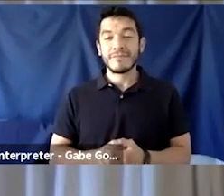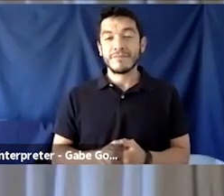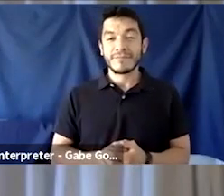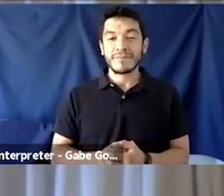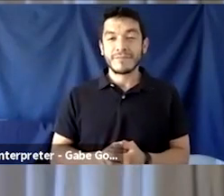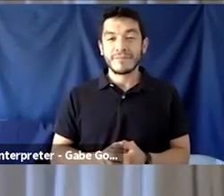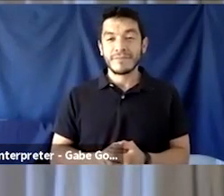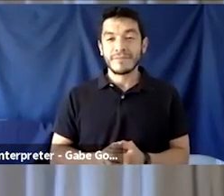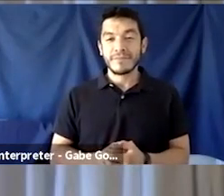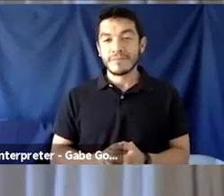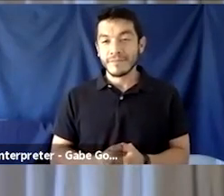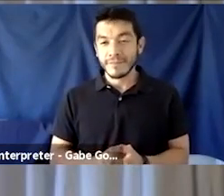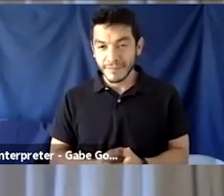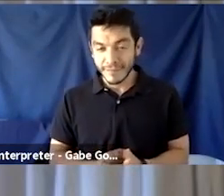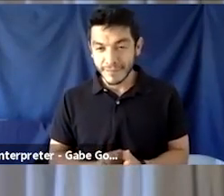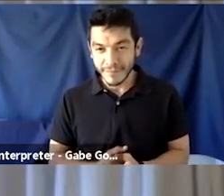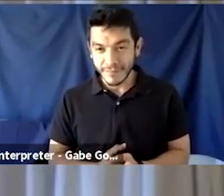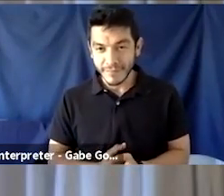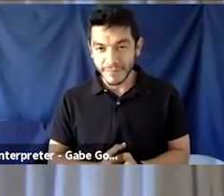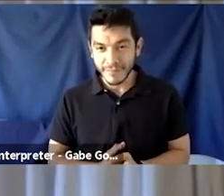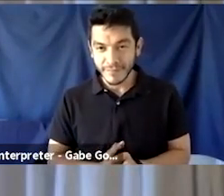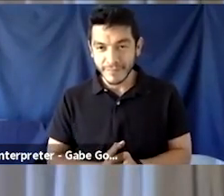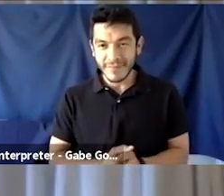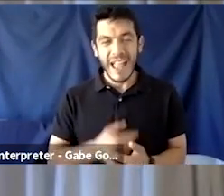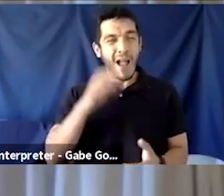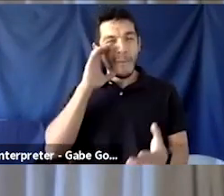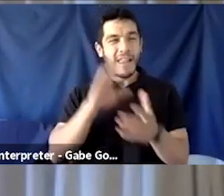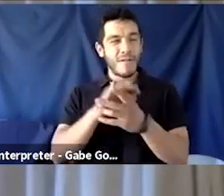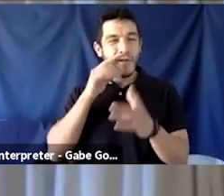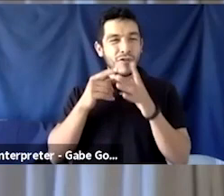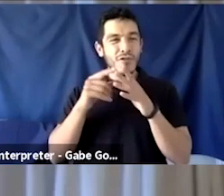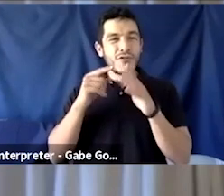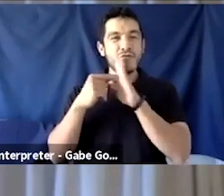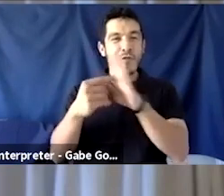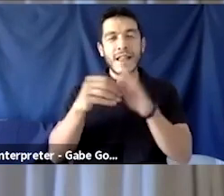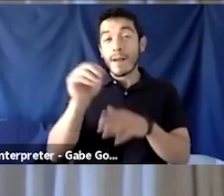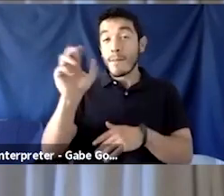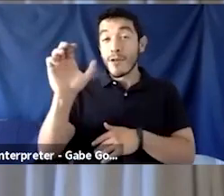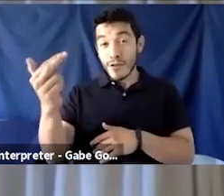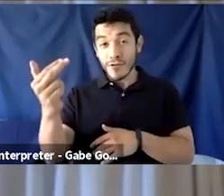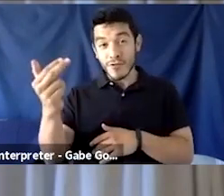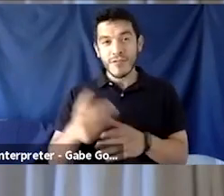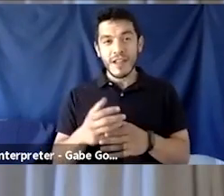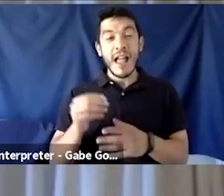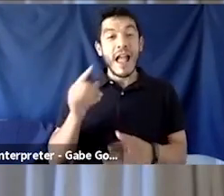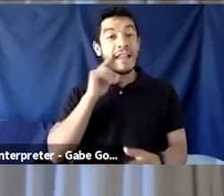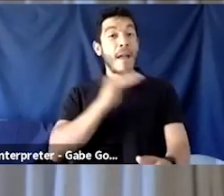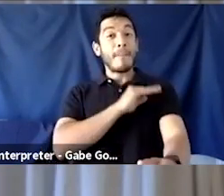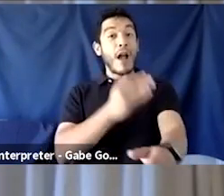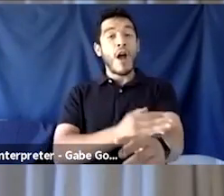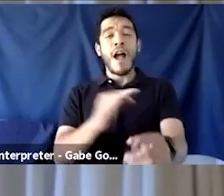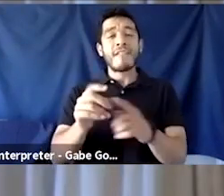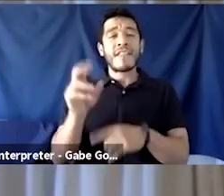on Netflix in, I believe, in March. And the power of the no, I